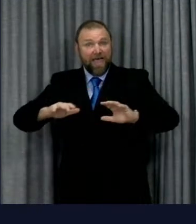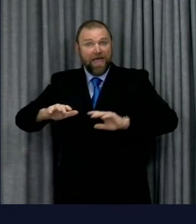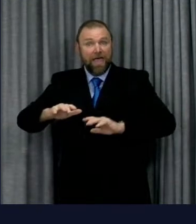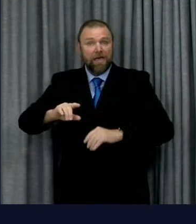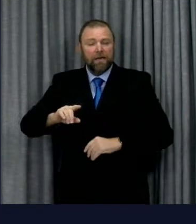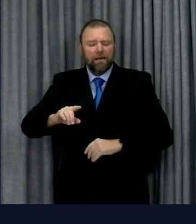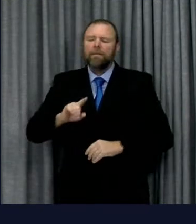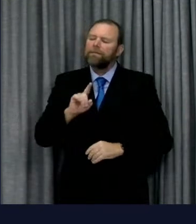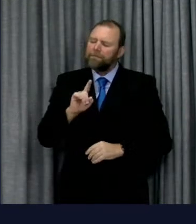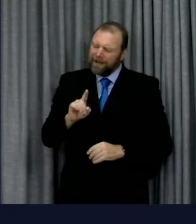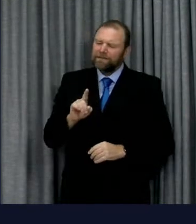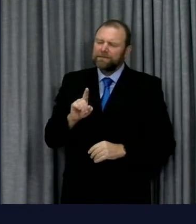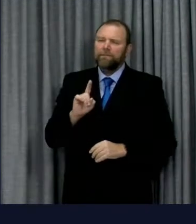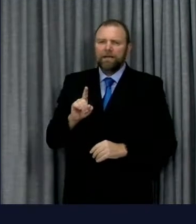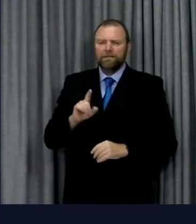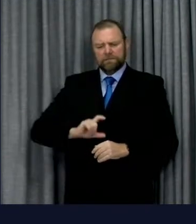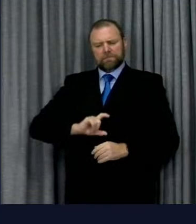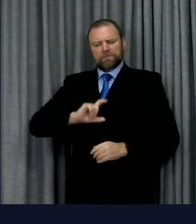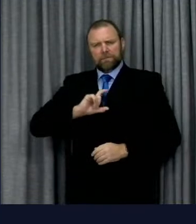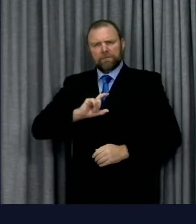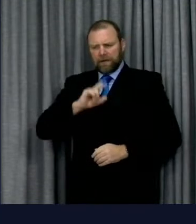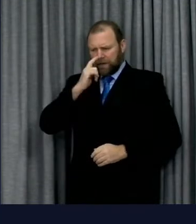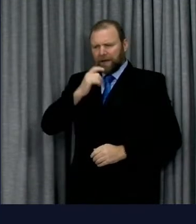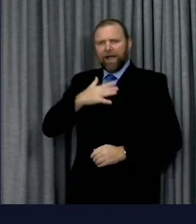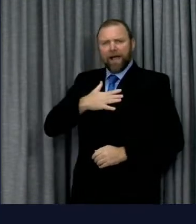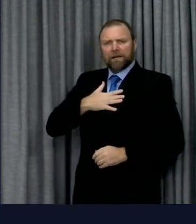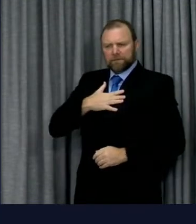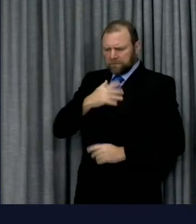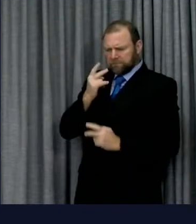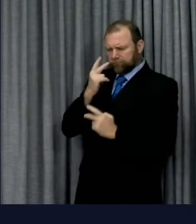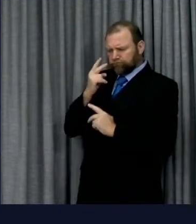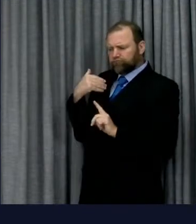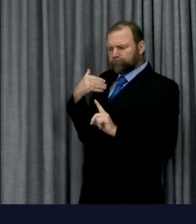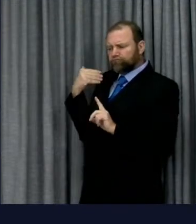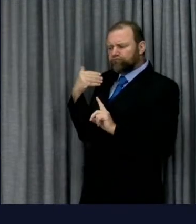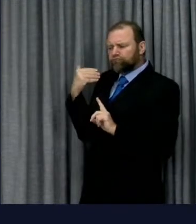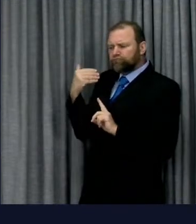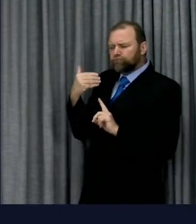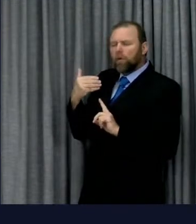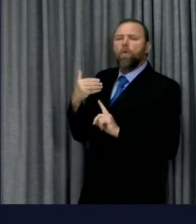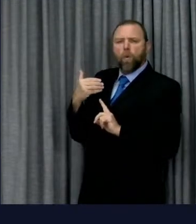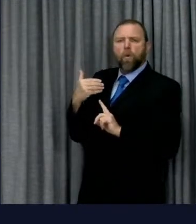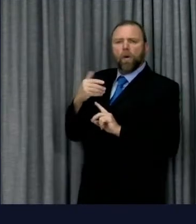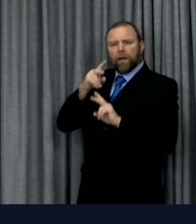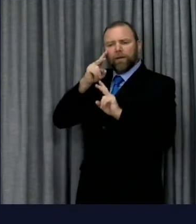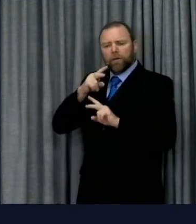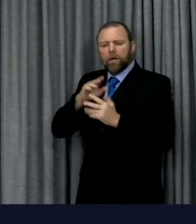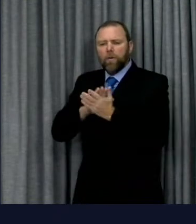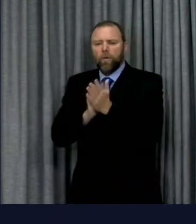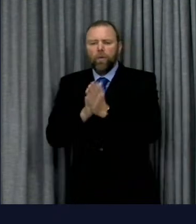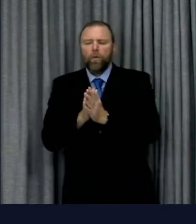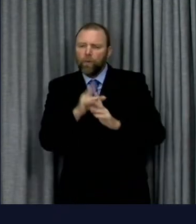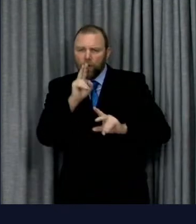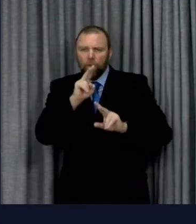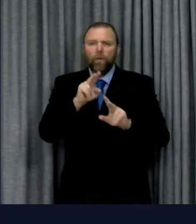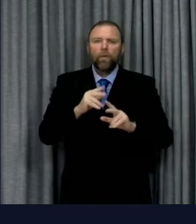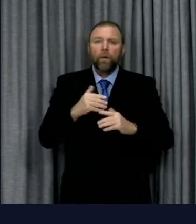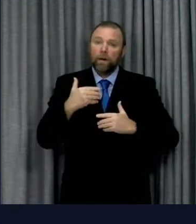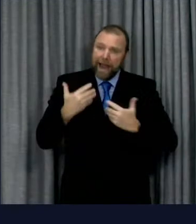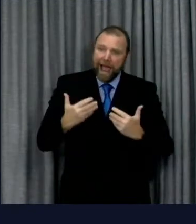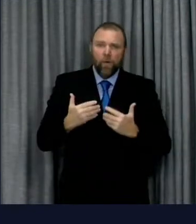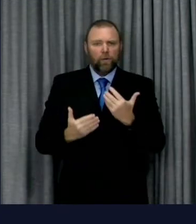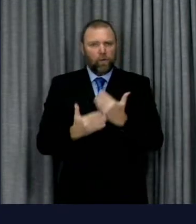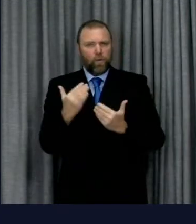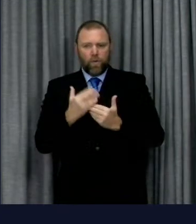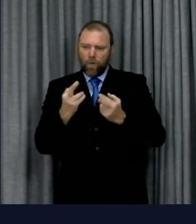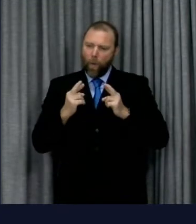can, on the basis of what we've seen over recent days, look forward to the future with renewed hope